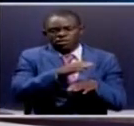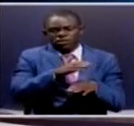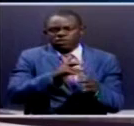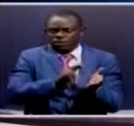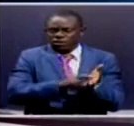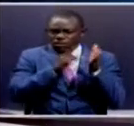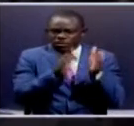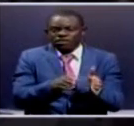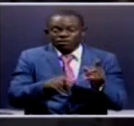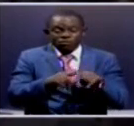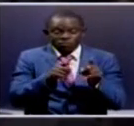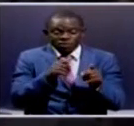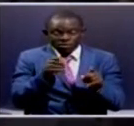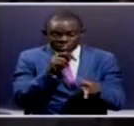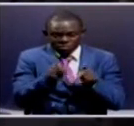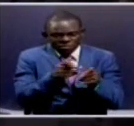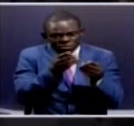one of the most outstanding